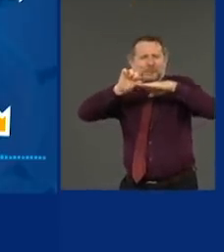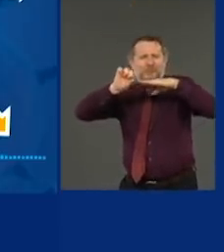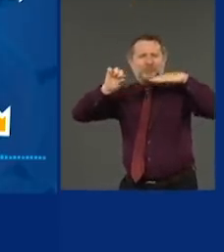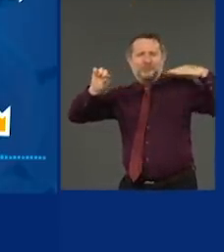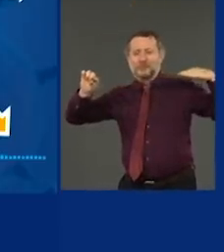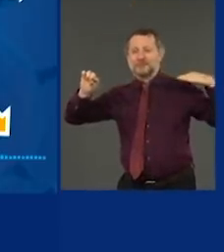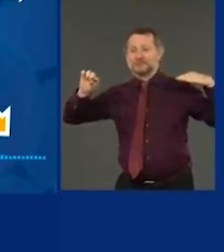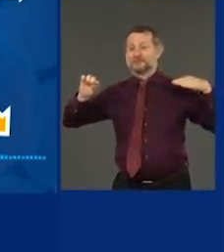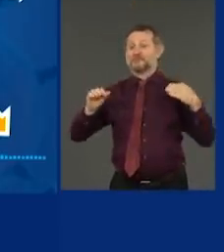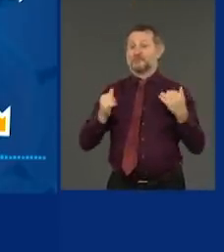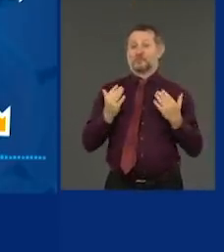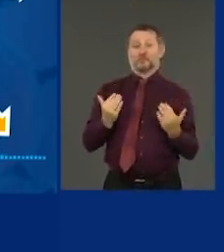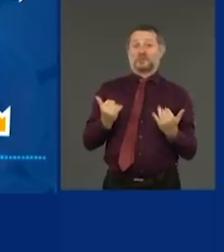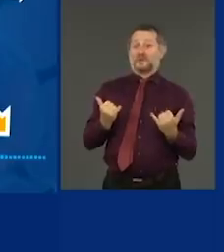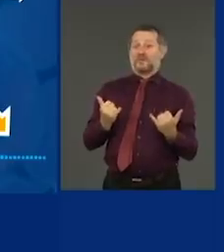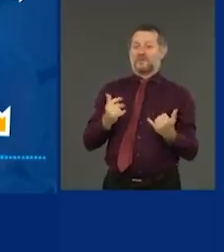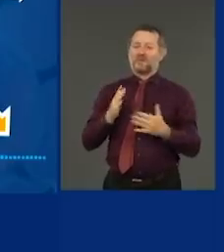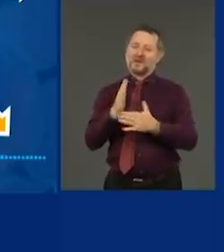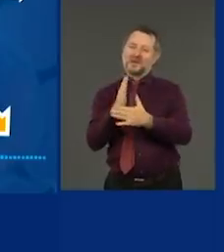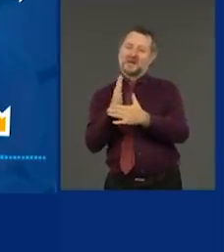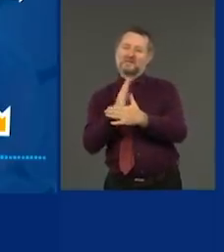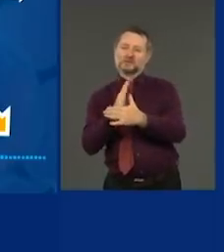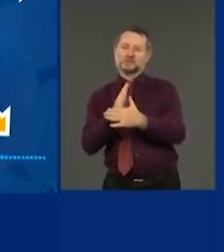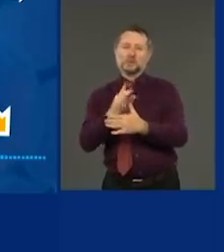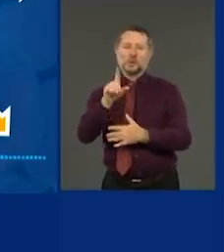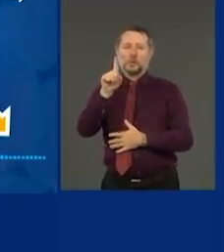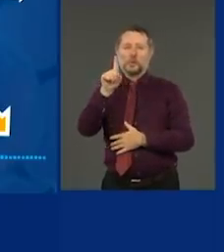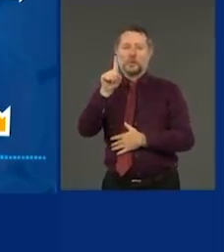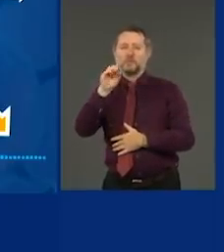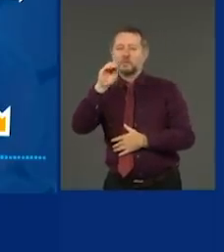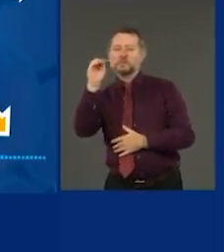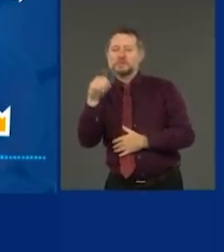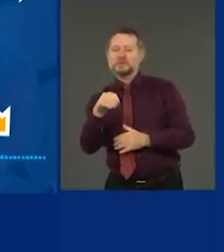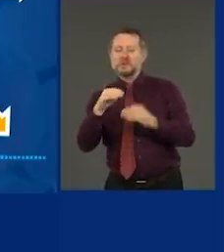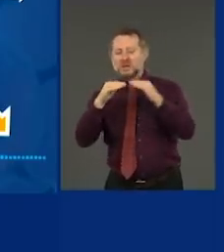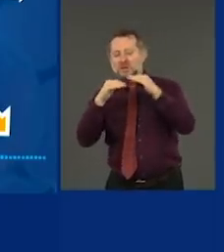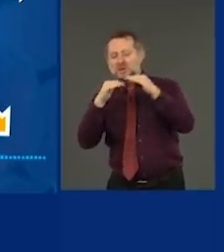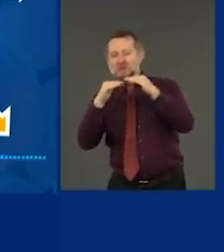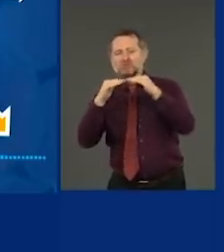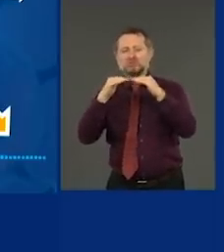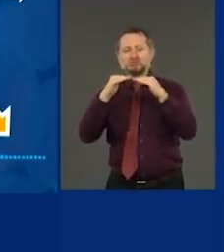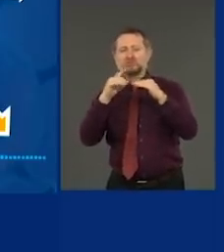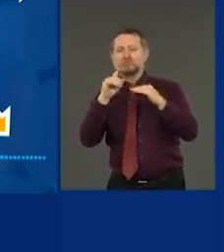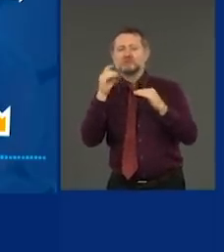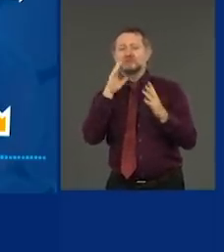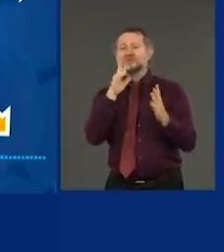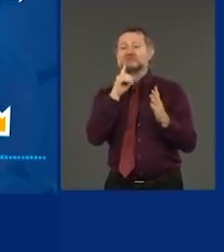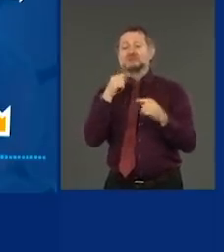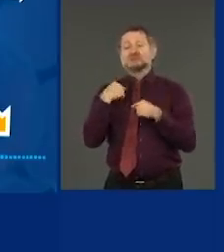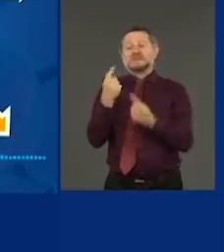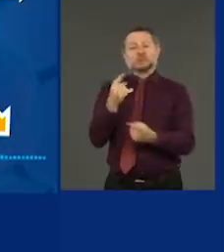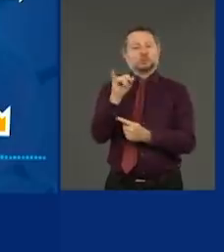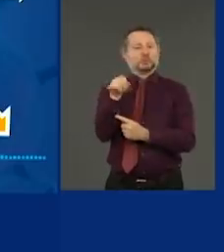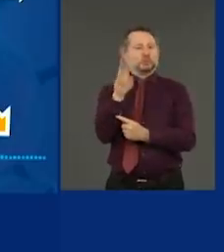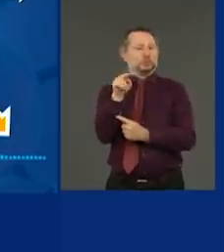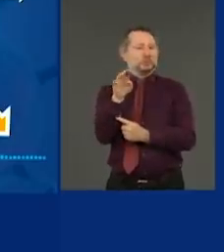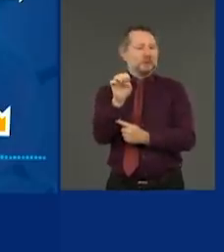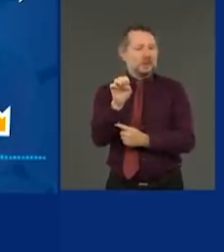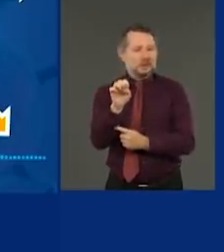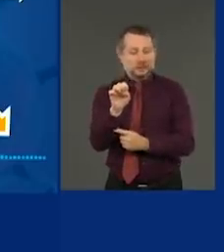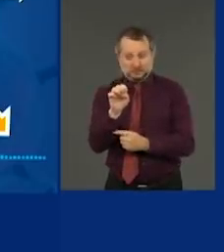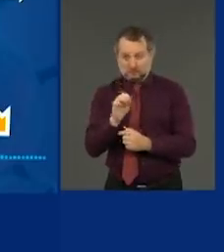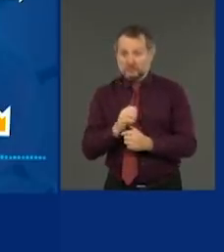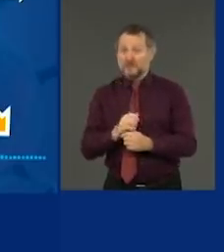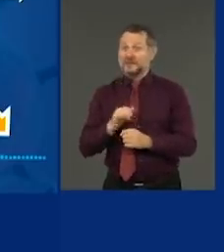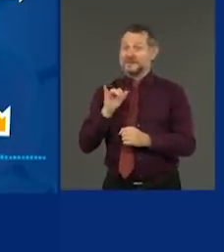are averaging 1% or under since June. And that is exactly where we want to